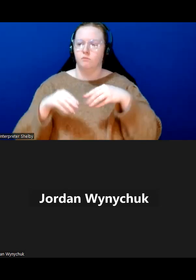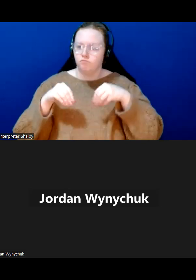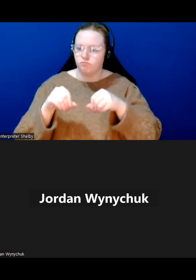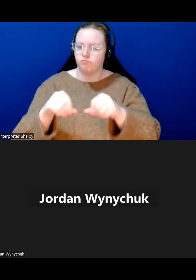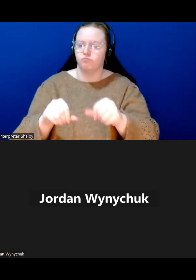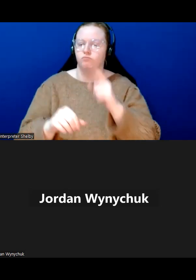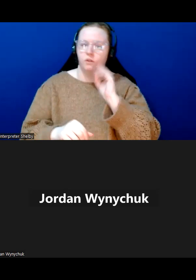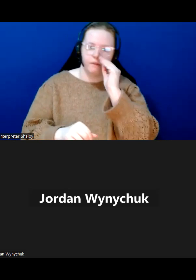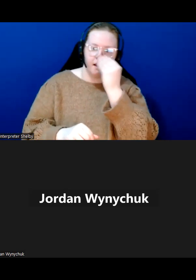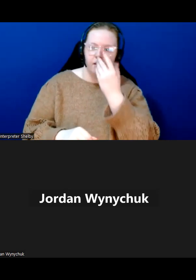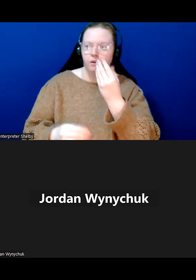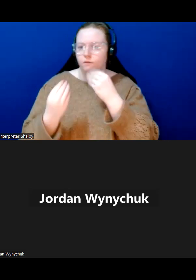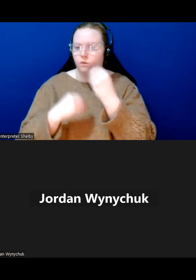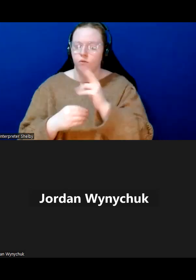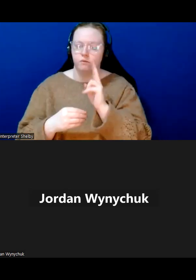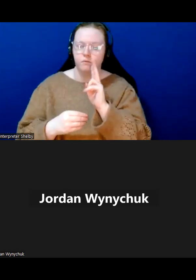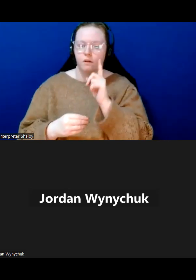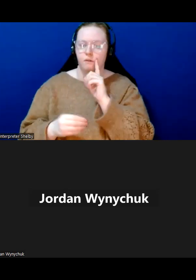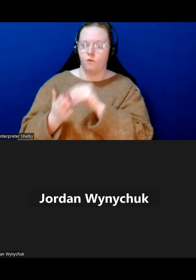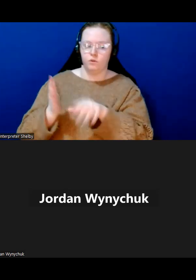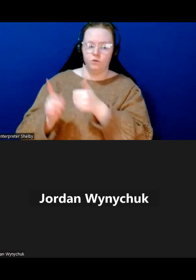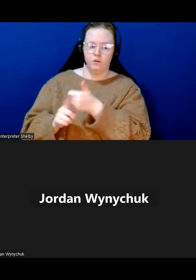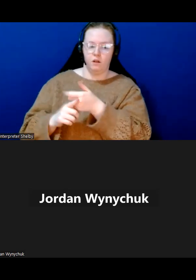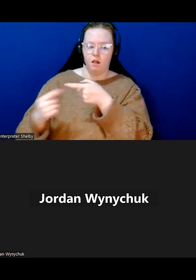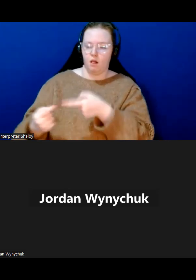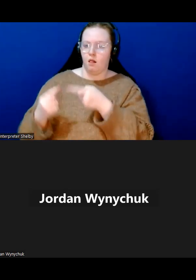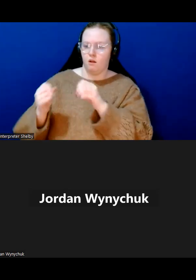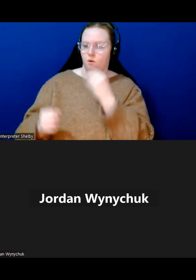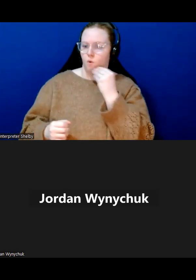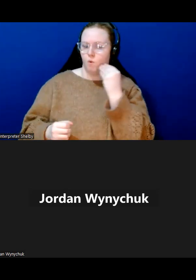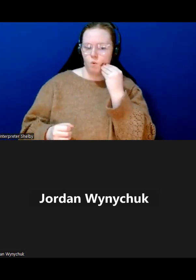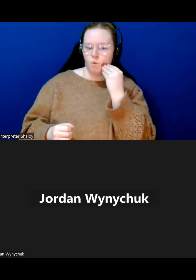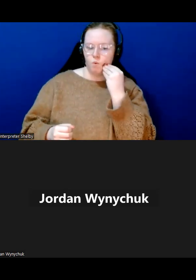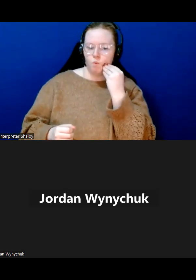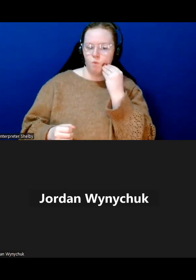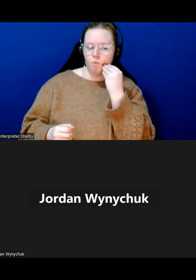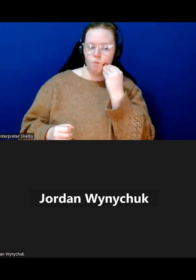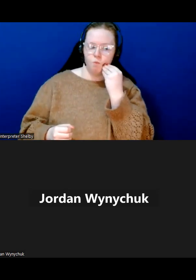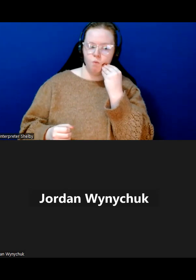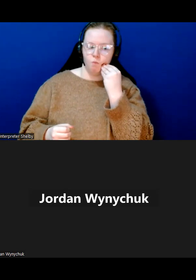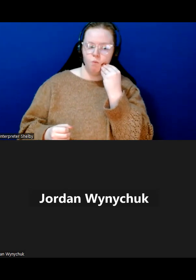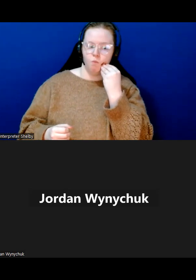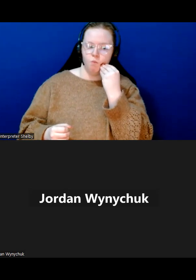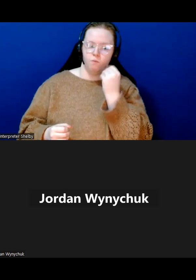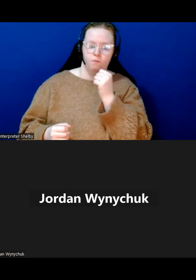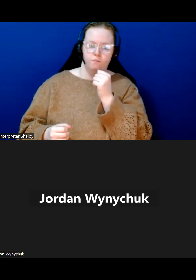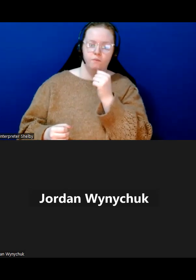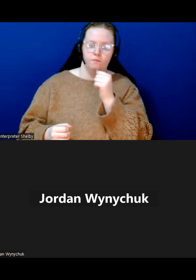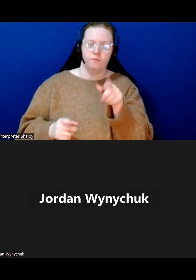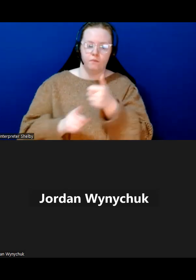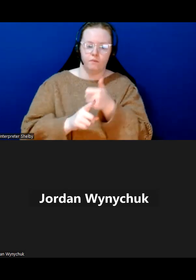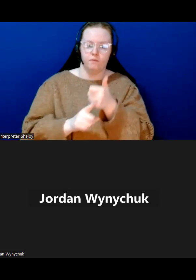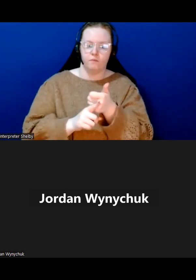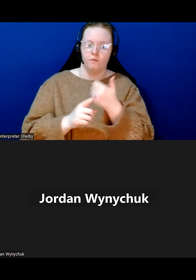for Youth. SucSeed has gardens in over 1,200 schools, educating over 30,000 students every